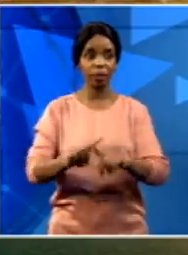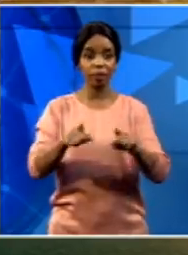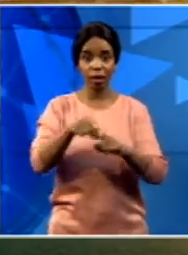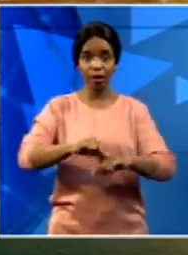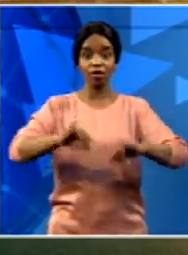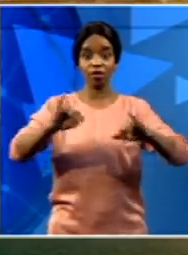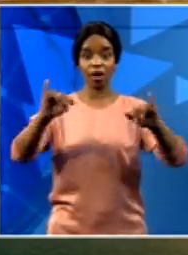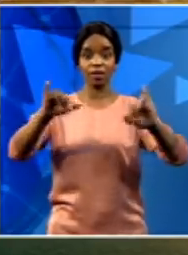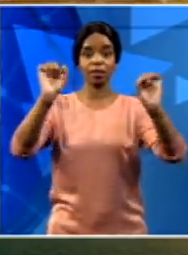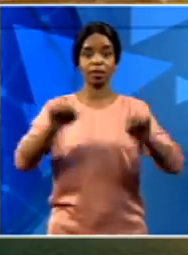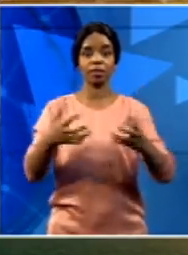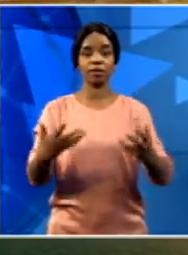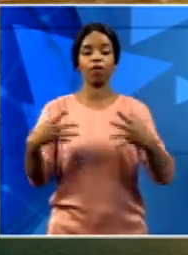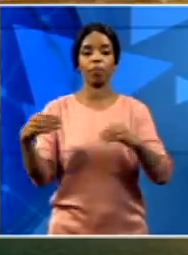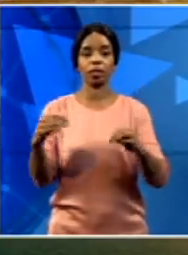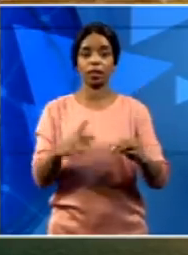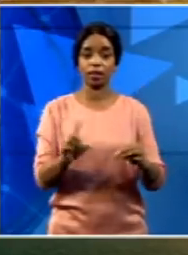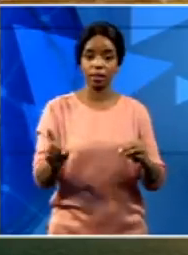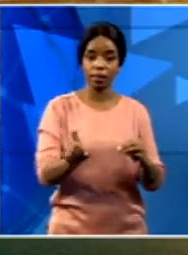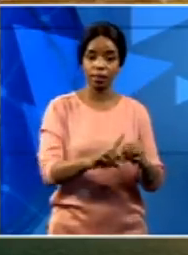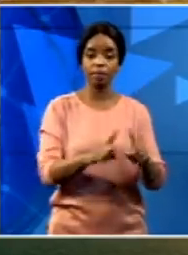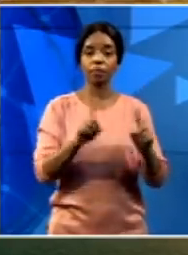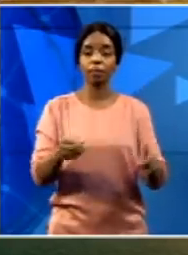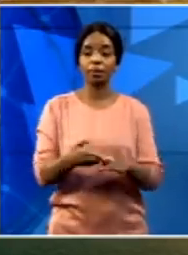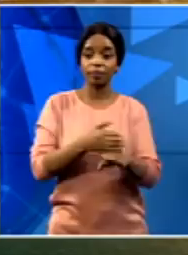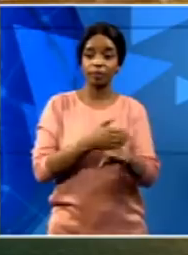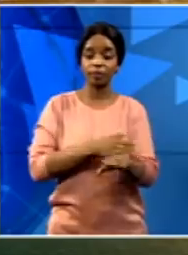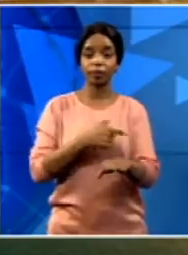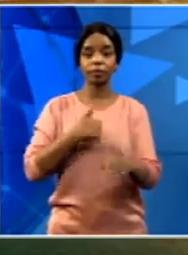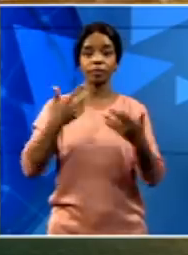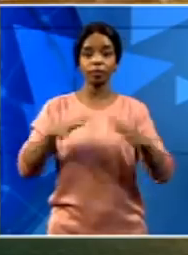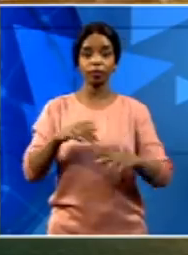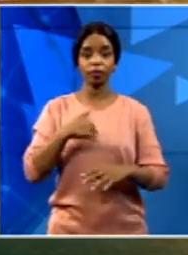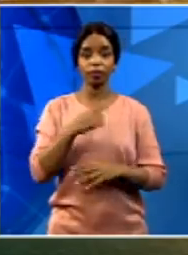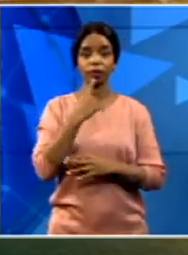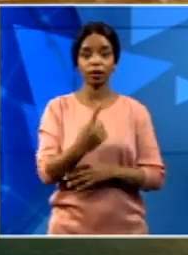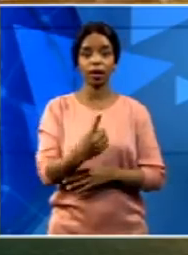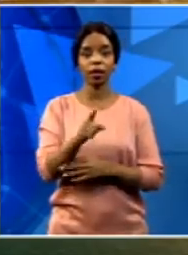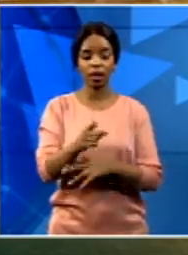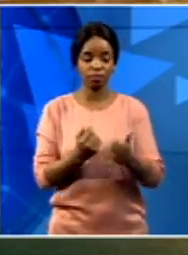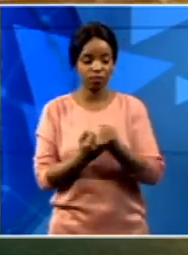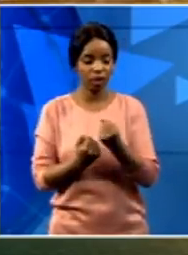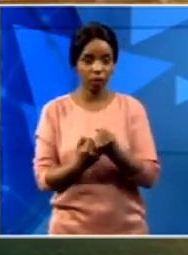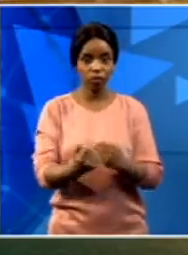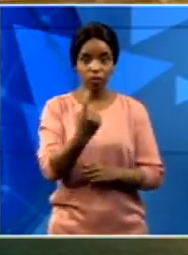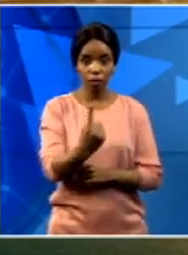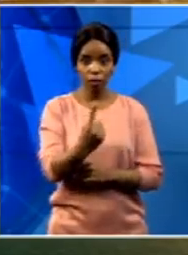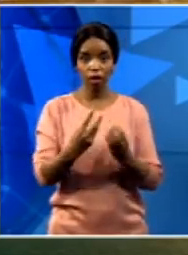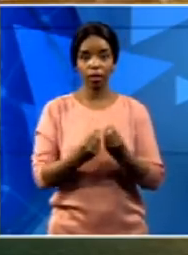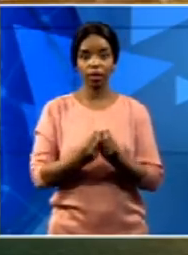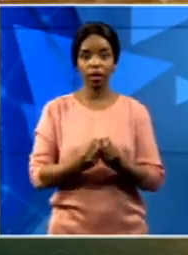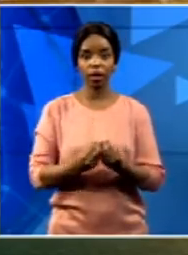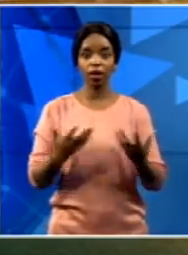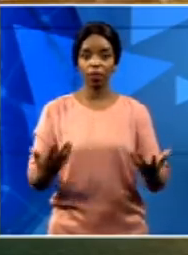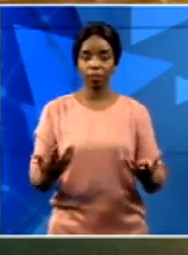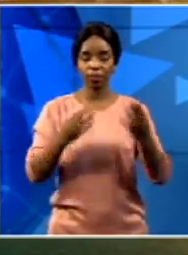business. As I said earlier, support is one thing, and being able to tap into particularly financial